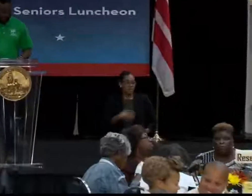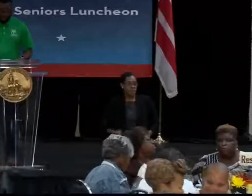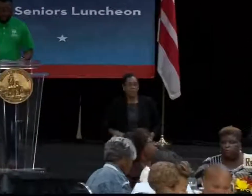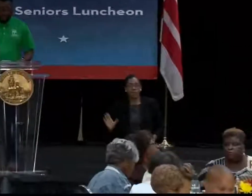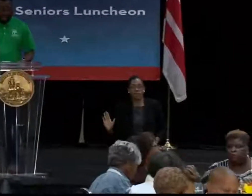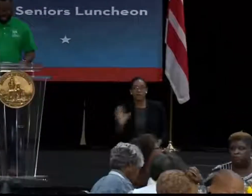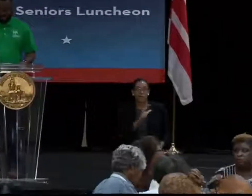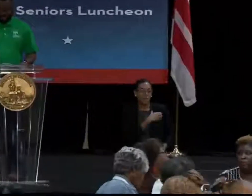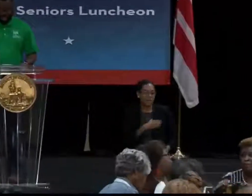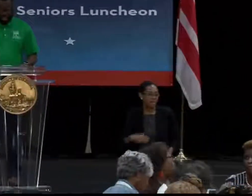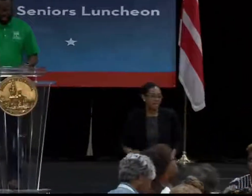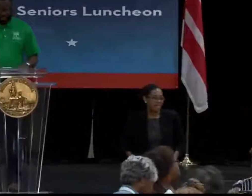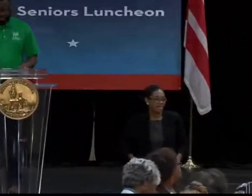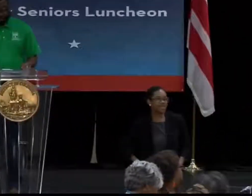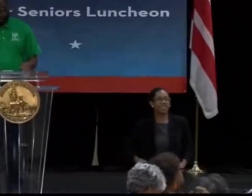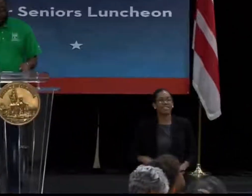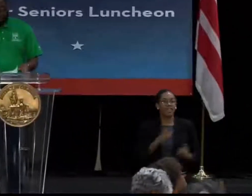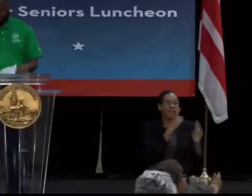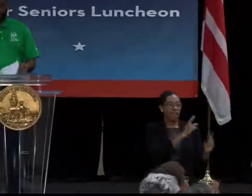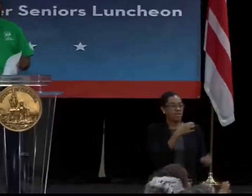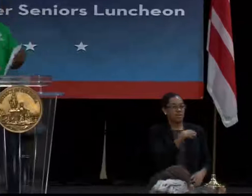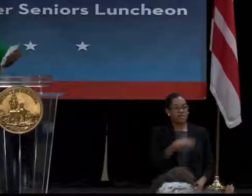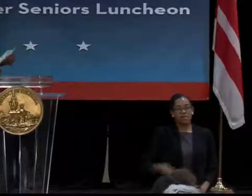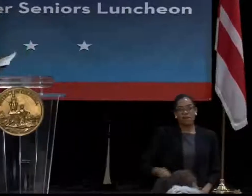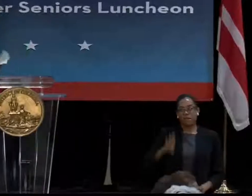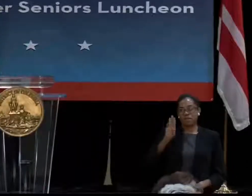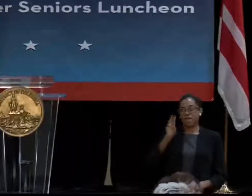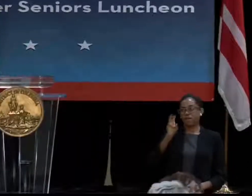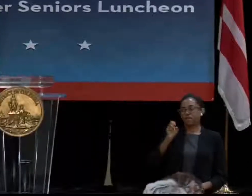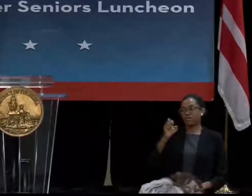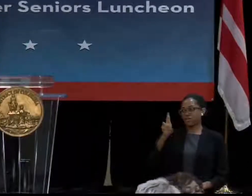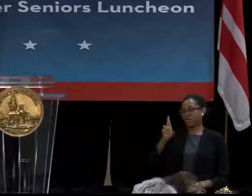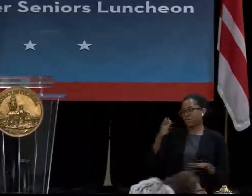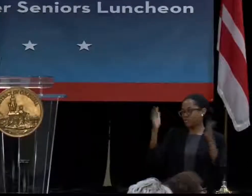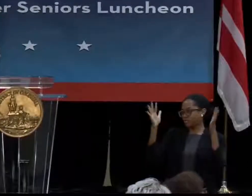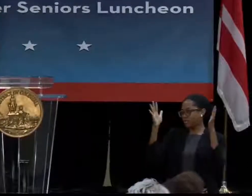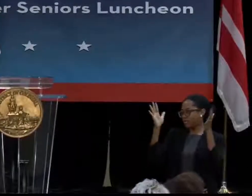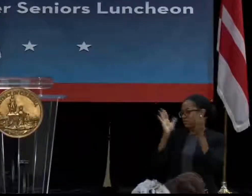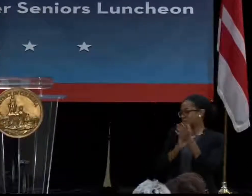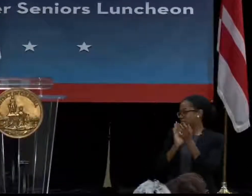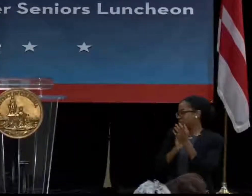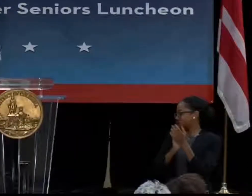our mayor, the Honorable Mayor Muriel Bowser.